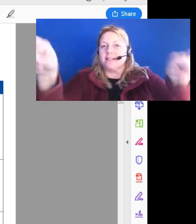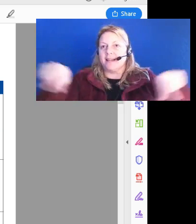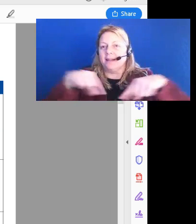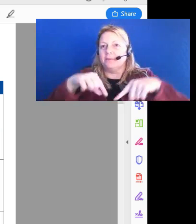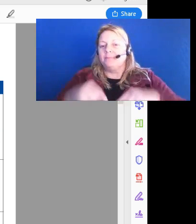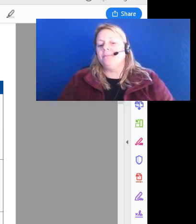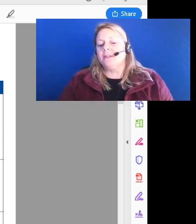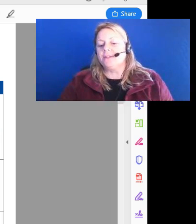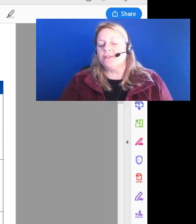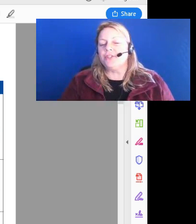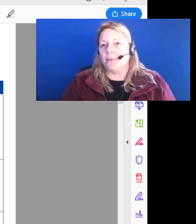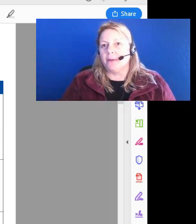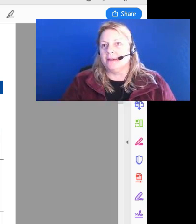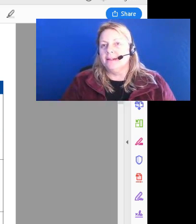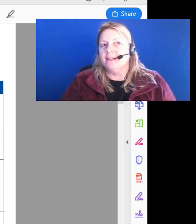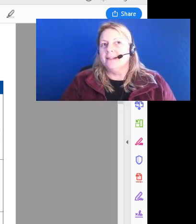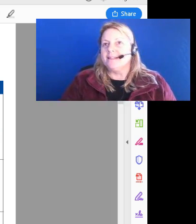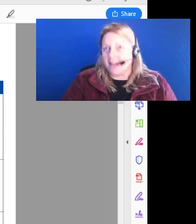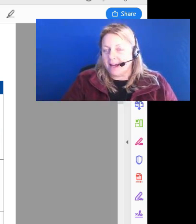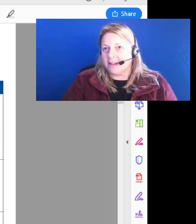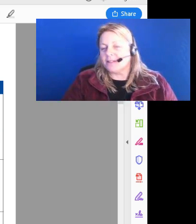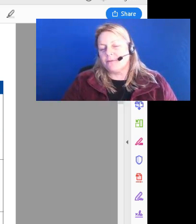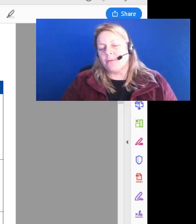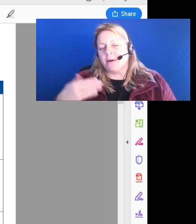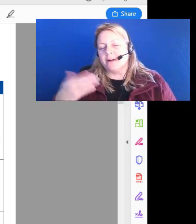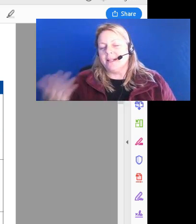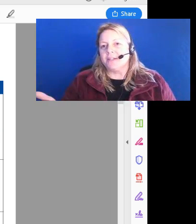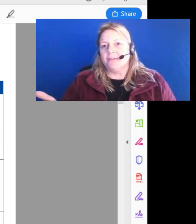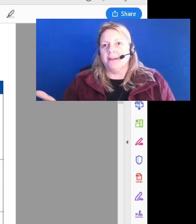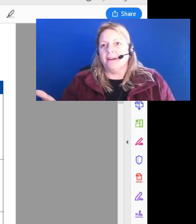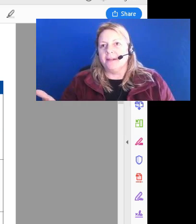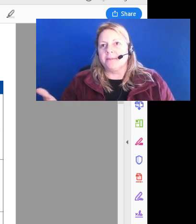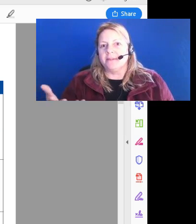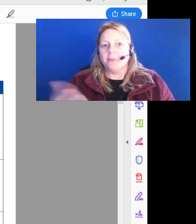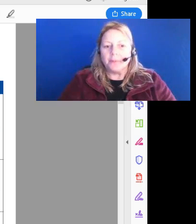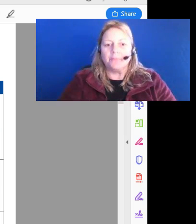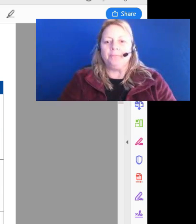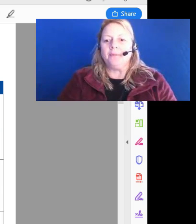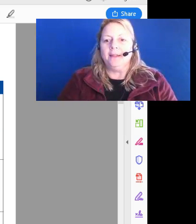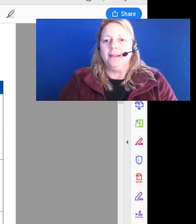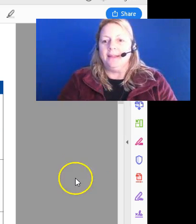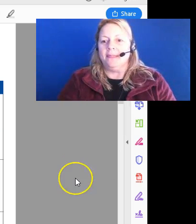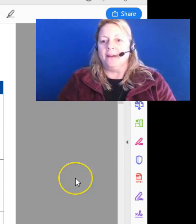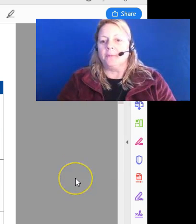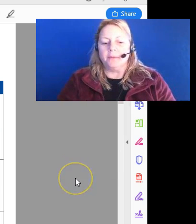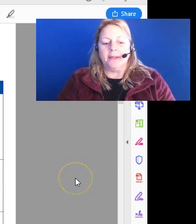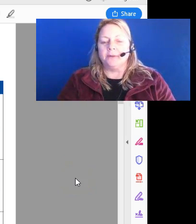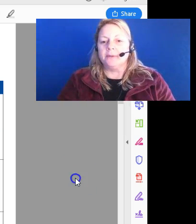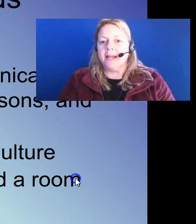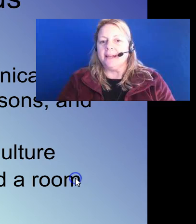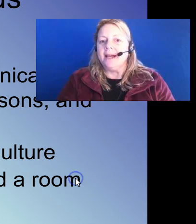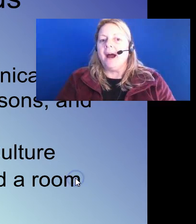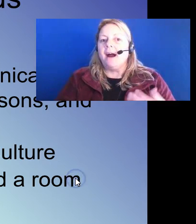actually design, showing signs for each of the items in the room, in their room